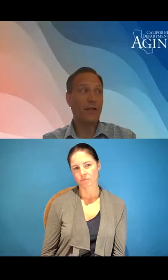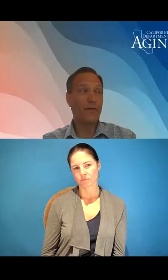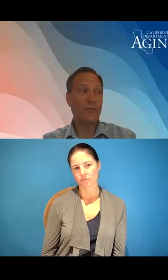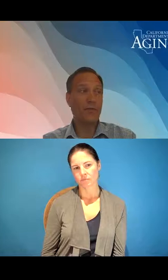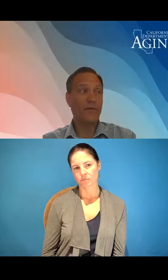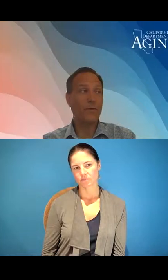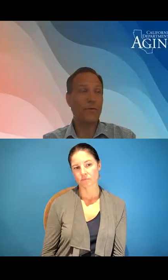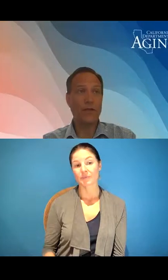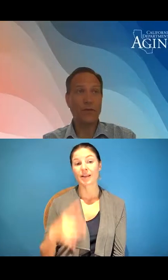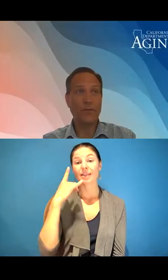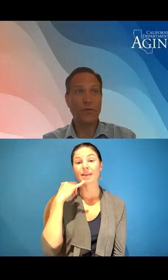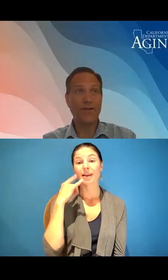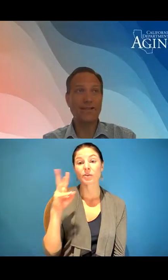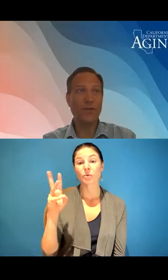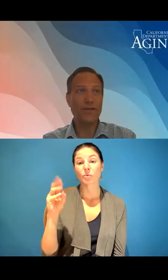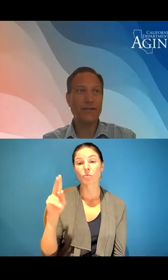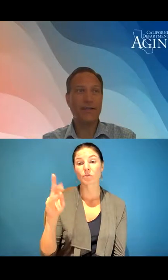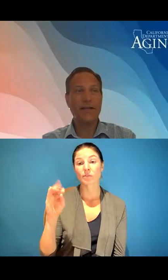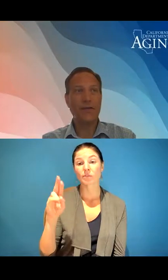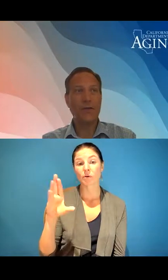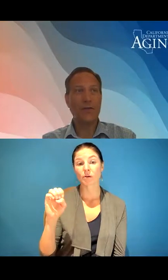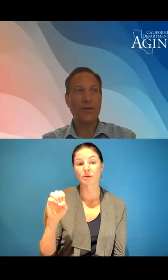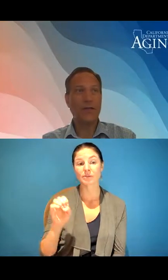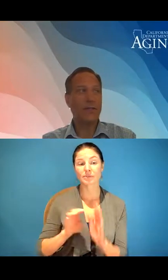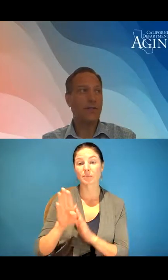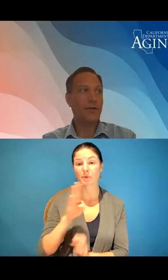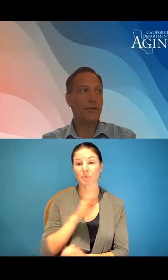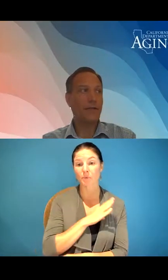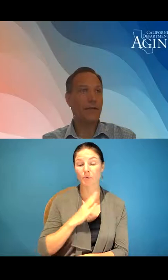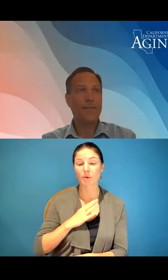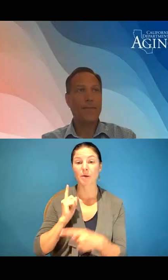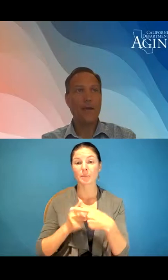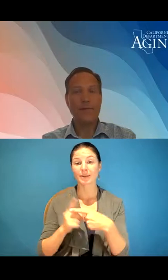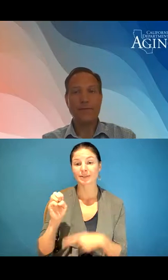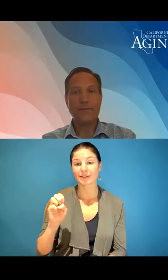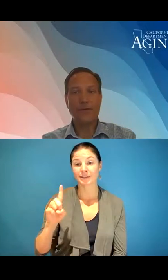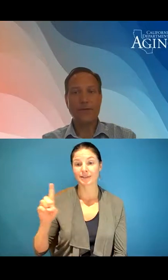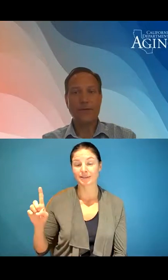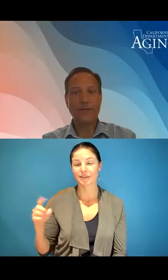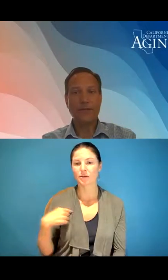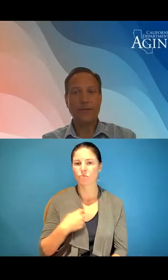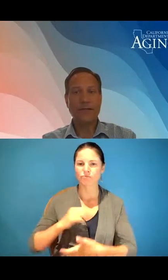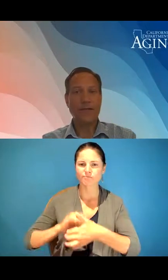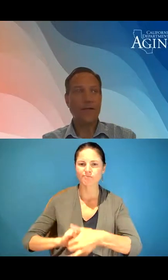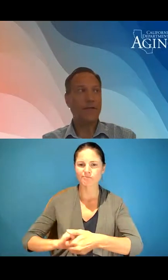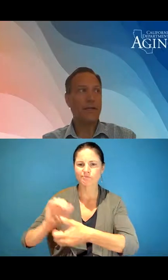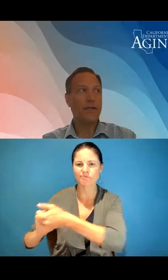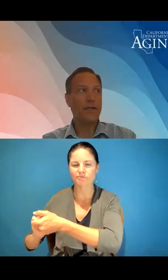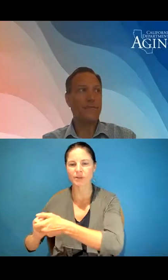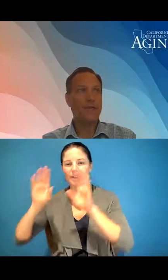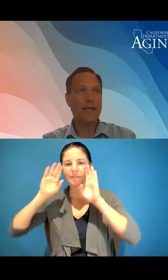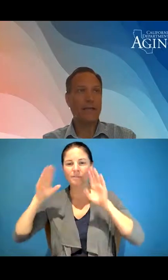with the California Workforce Development Board, as well as the Employment Development Department. Definitely the focus is on